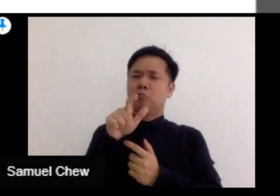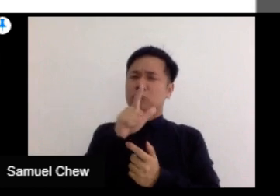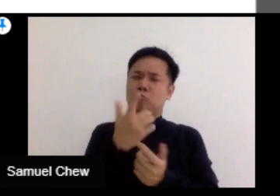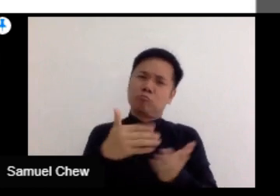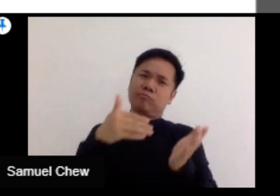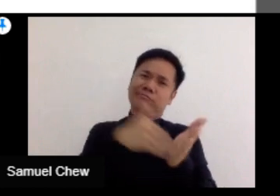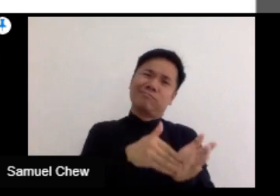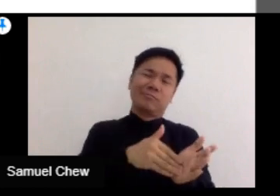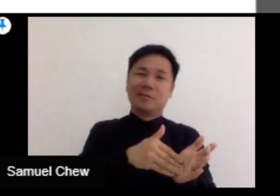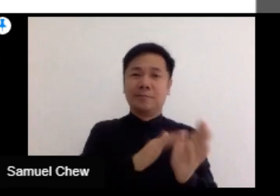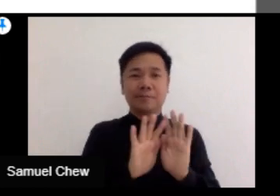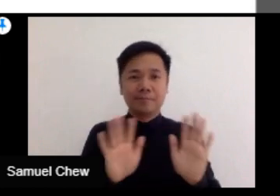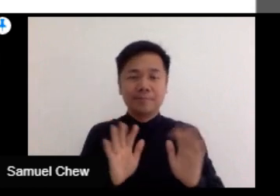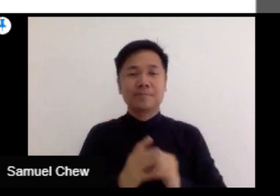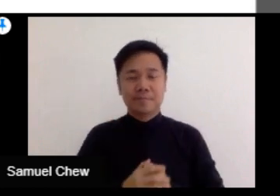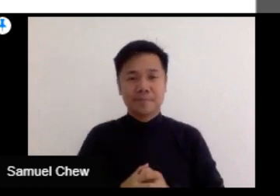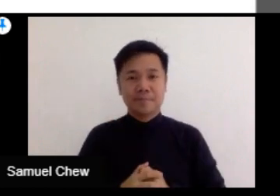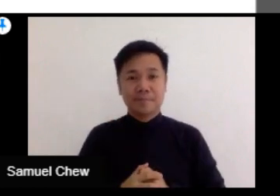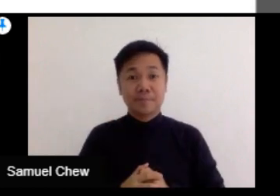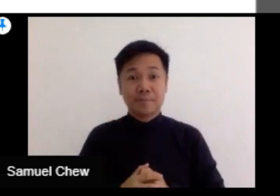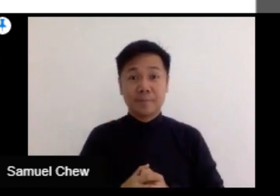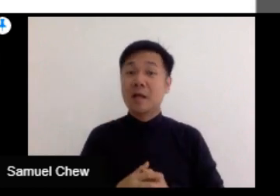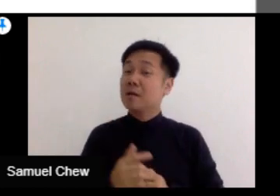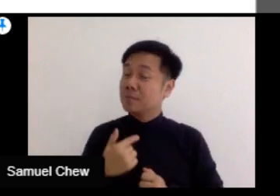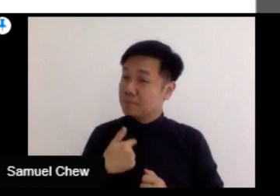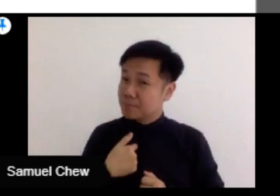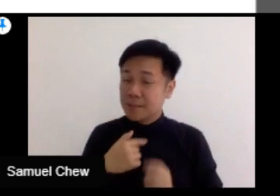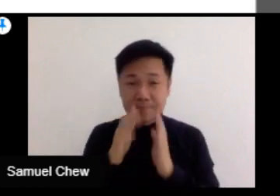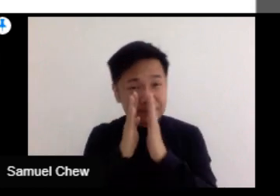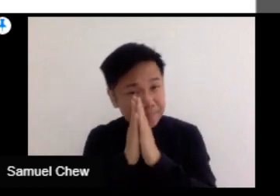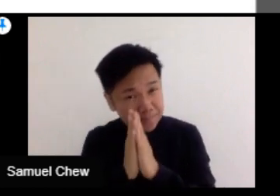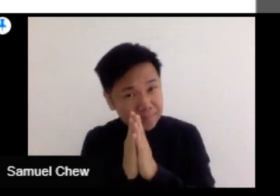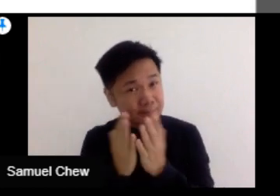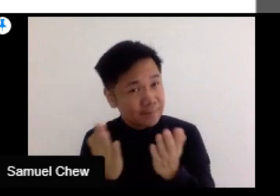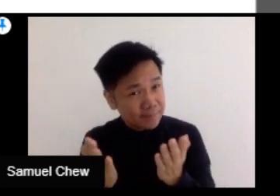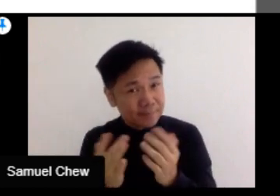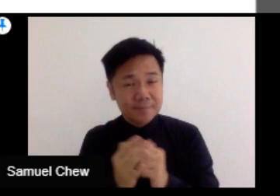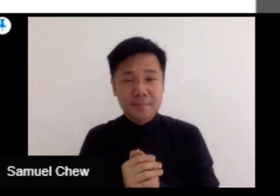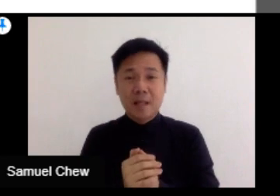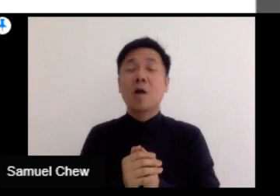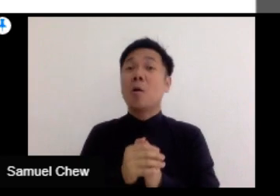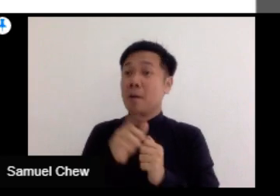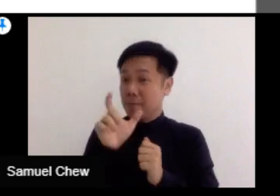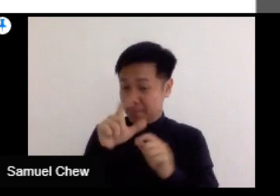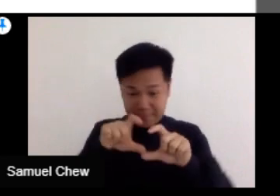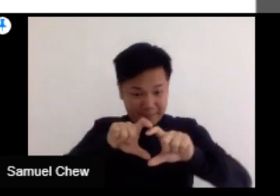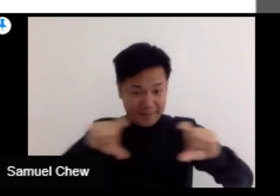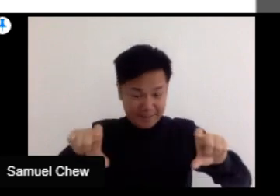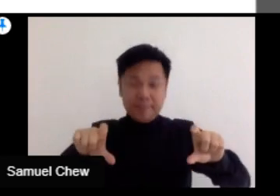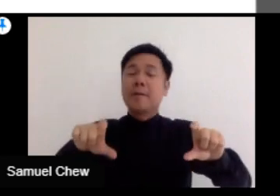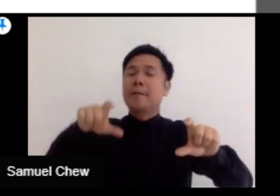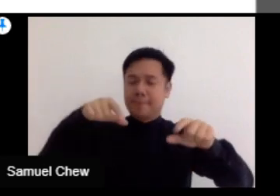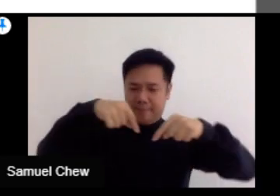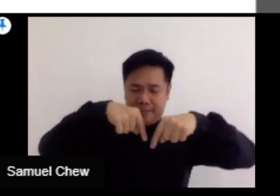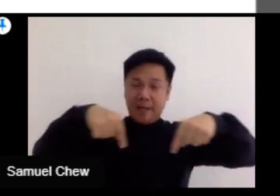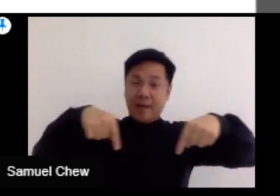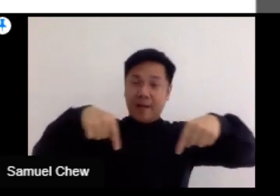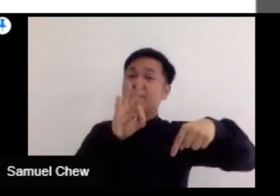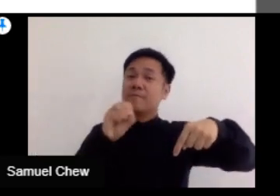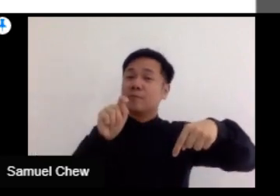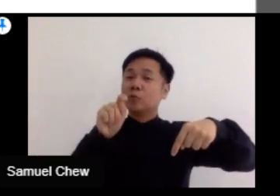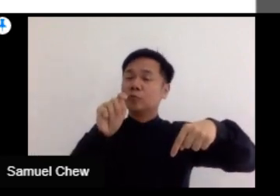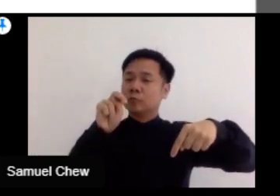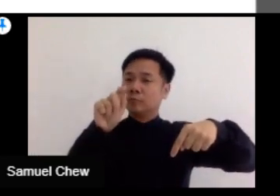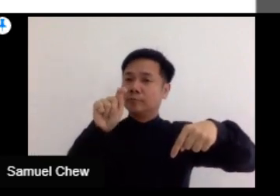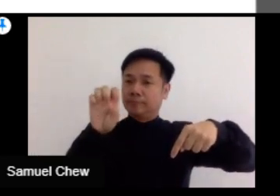throughout. So my request would be we are going to insert the appropriate footnotes that this is in alignment with